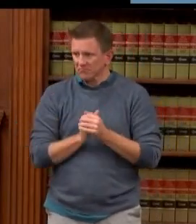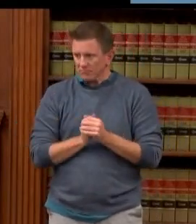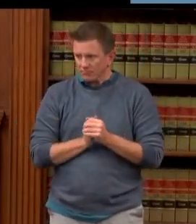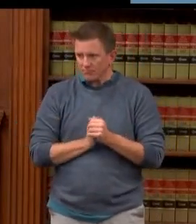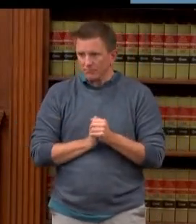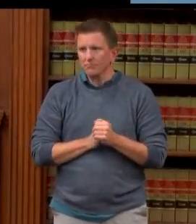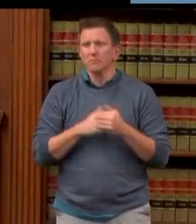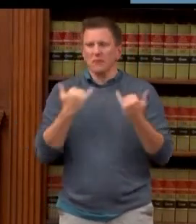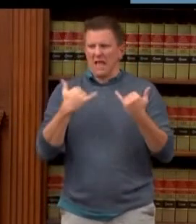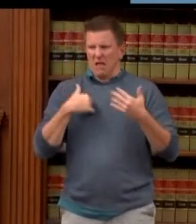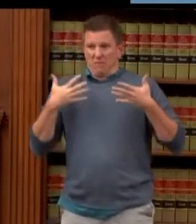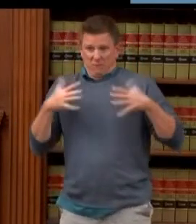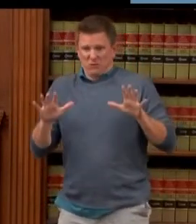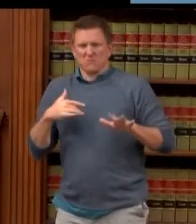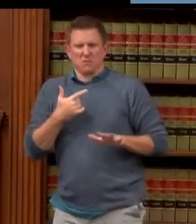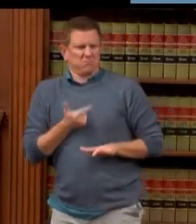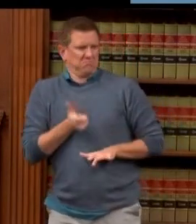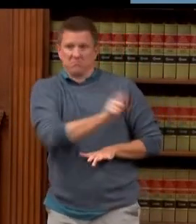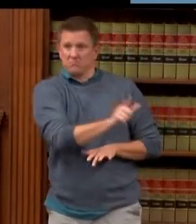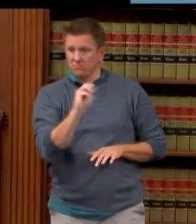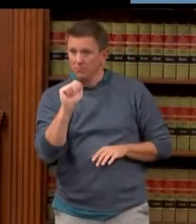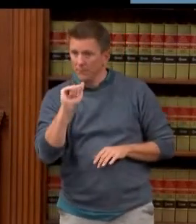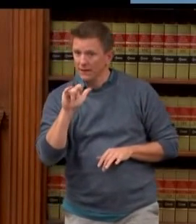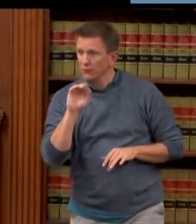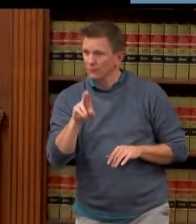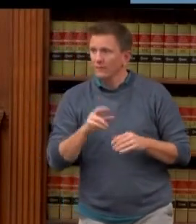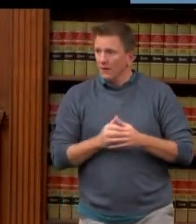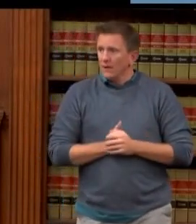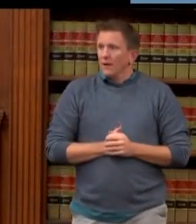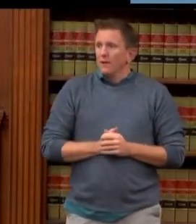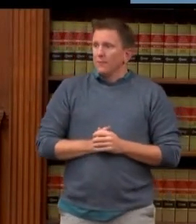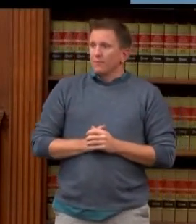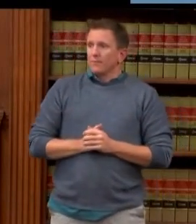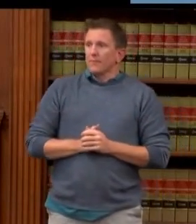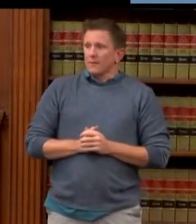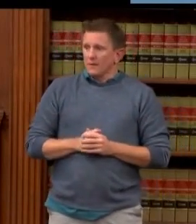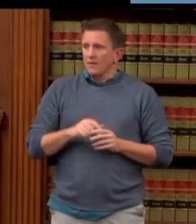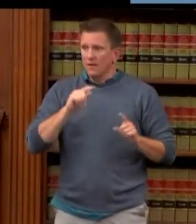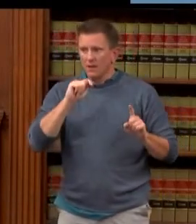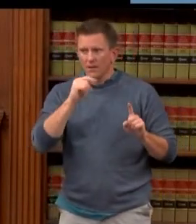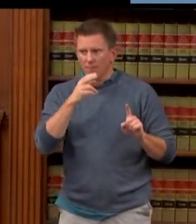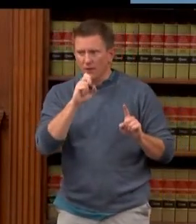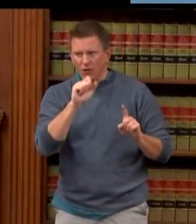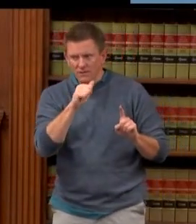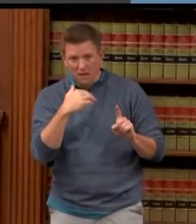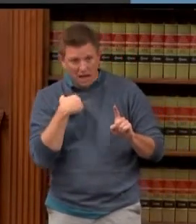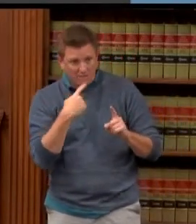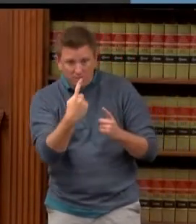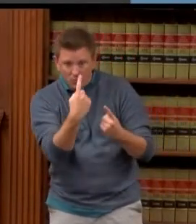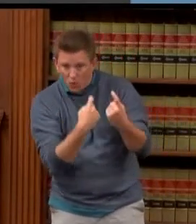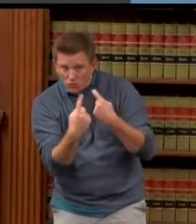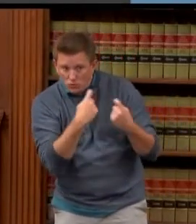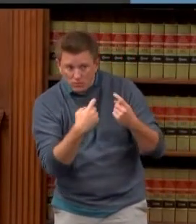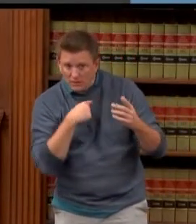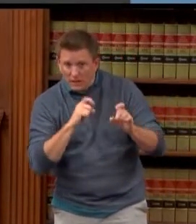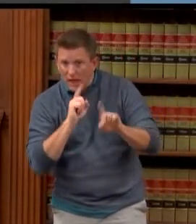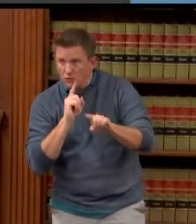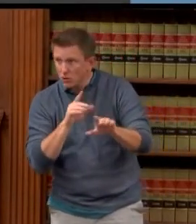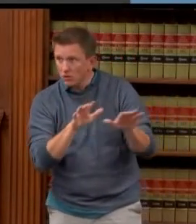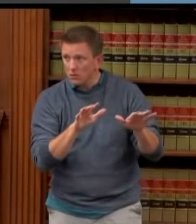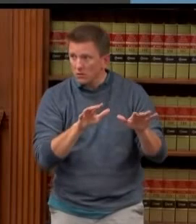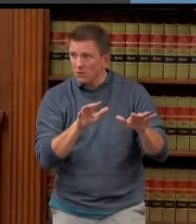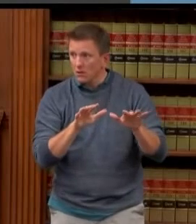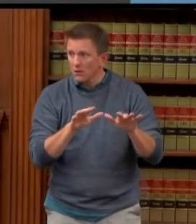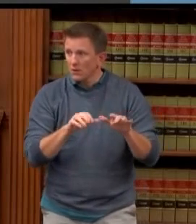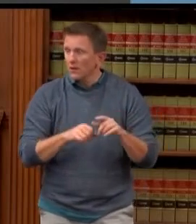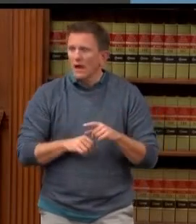All right, Teresa, we'll go to question and answer. And I wanted to let the group know I had to mute manually everybody just because we